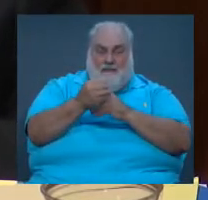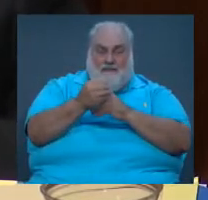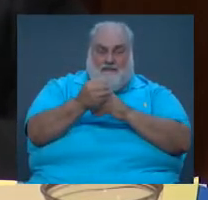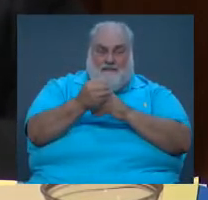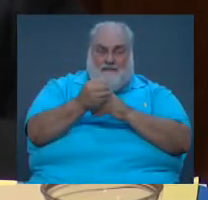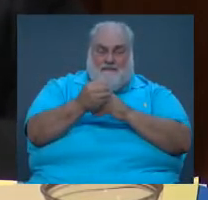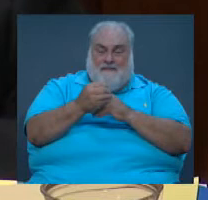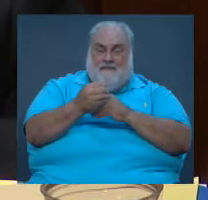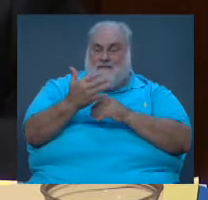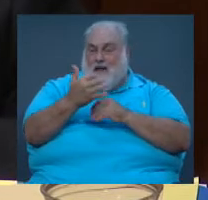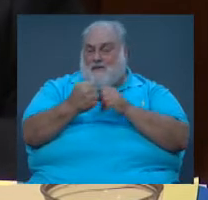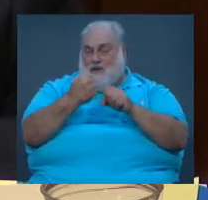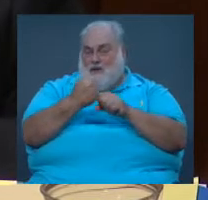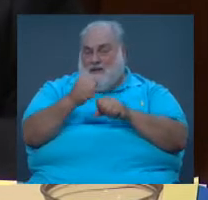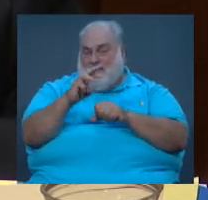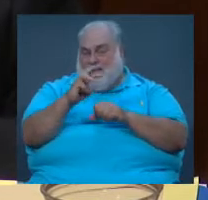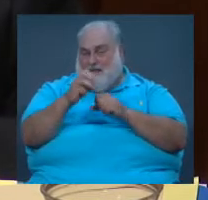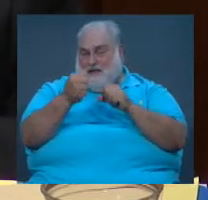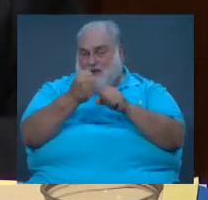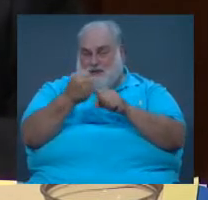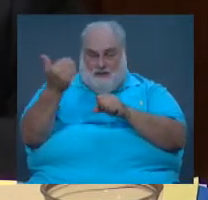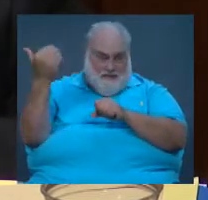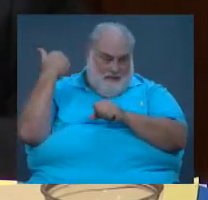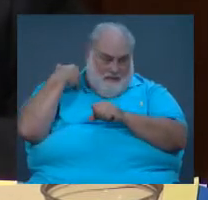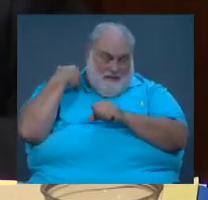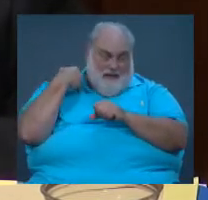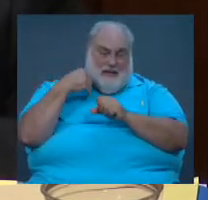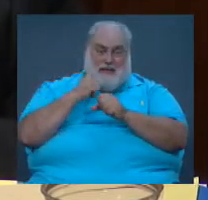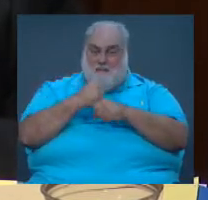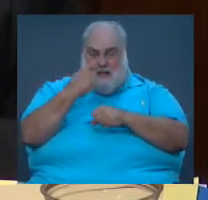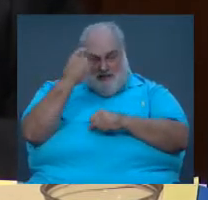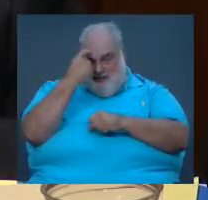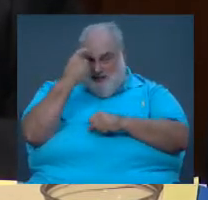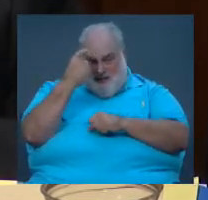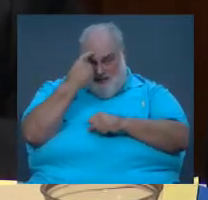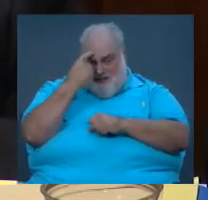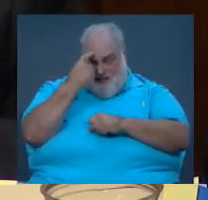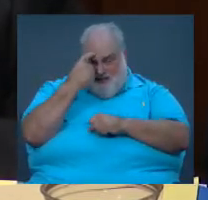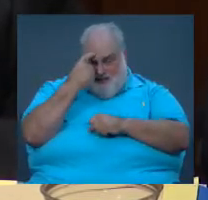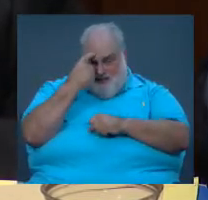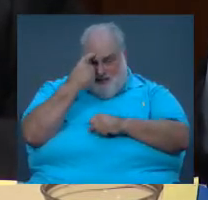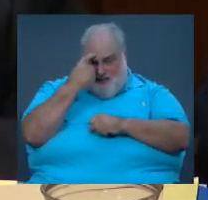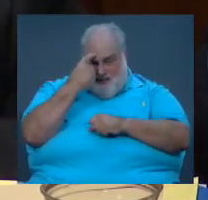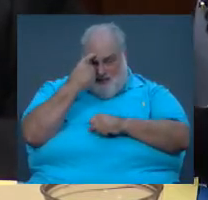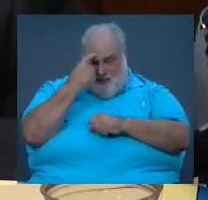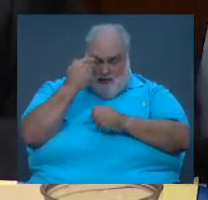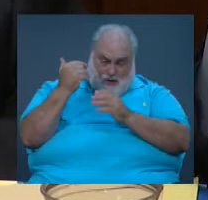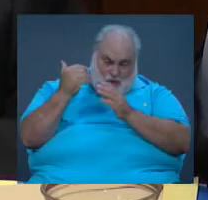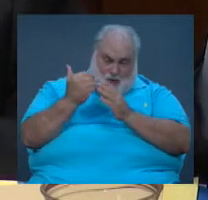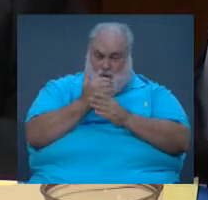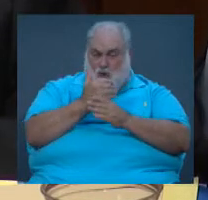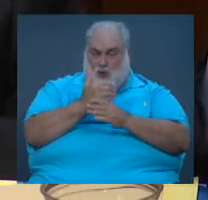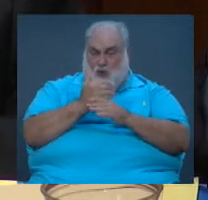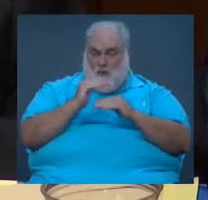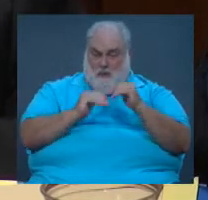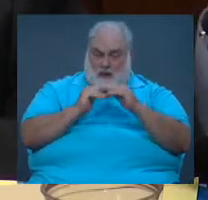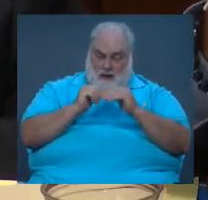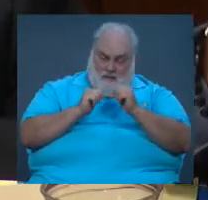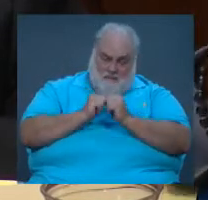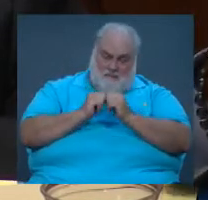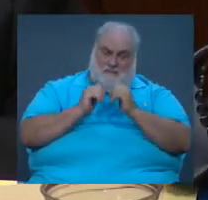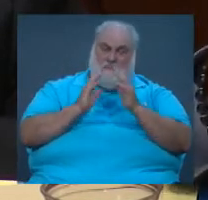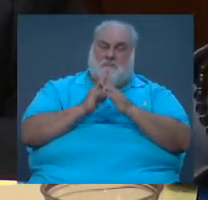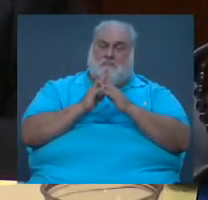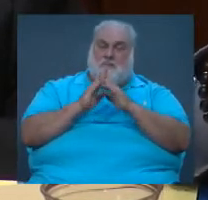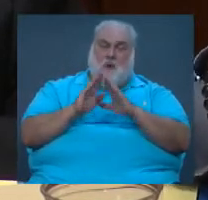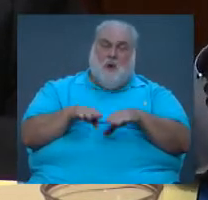probably 5 or 6 years ago, it does not make, to me, any sense to, when a new complex is